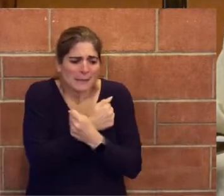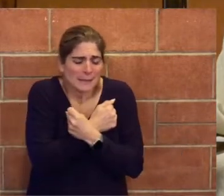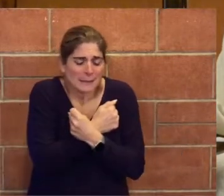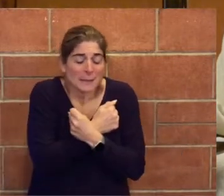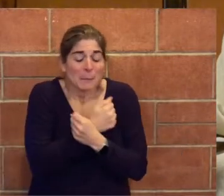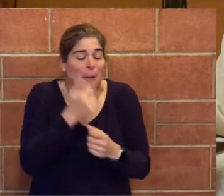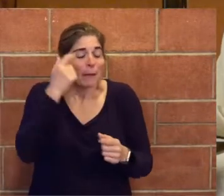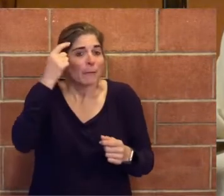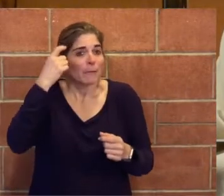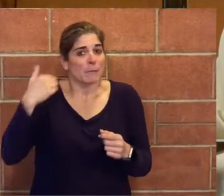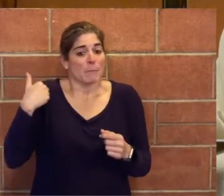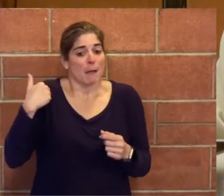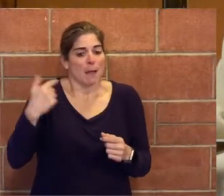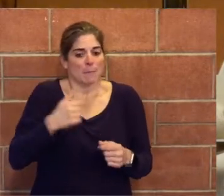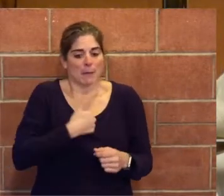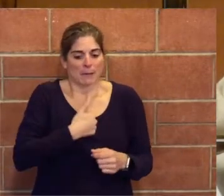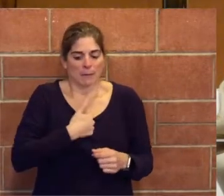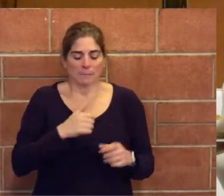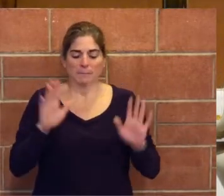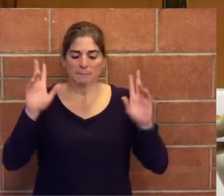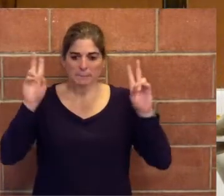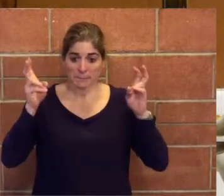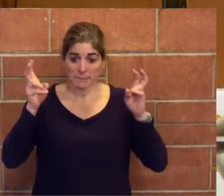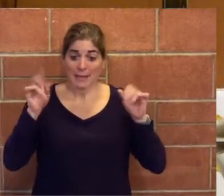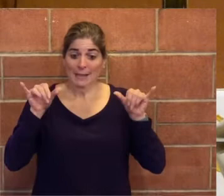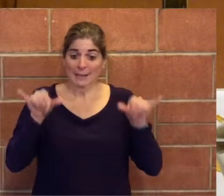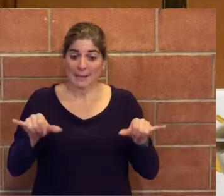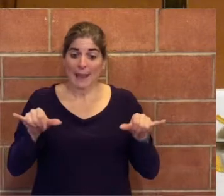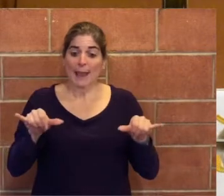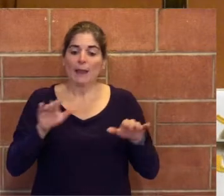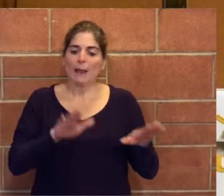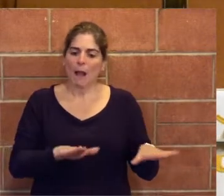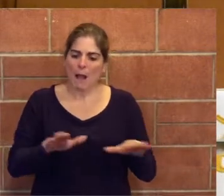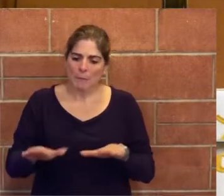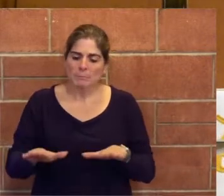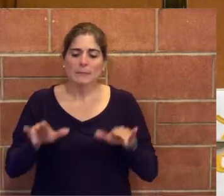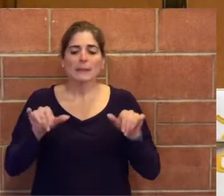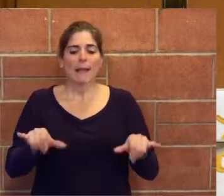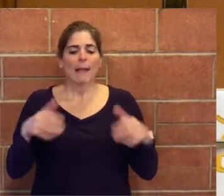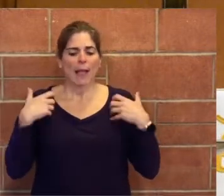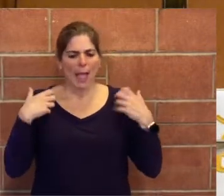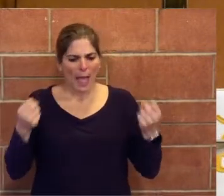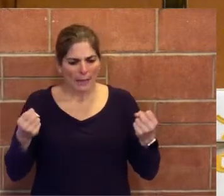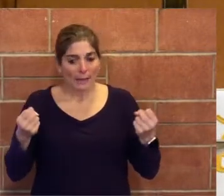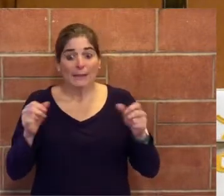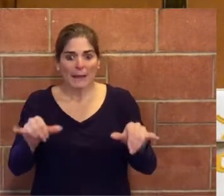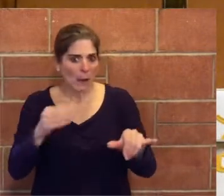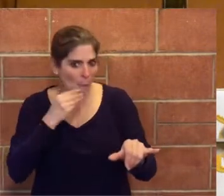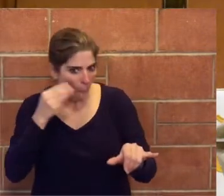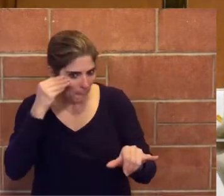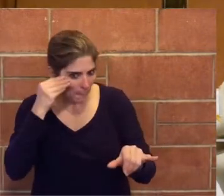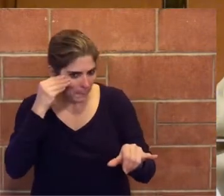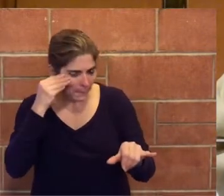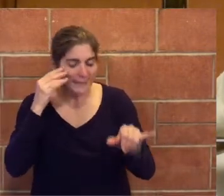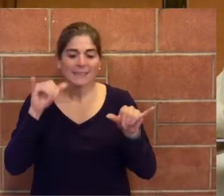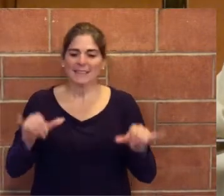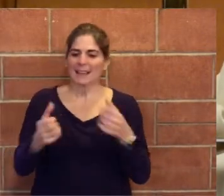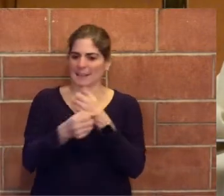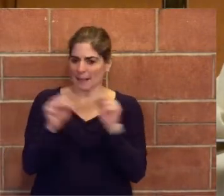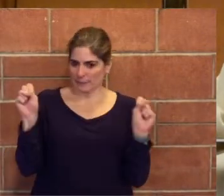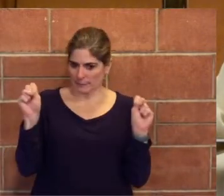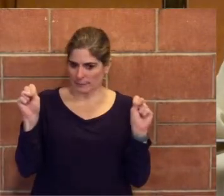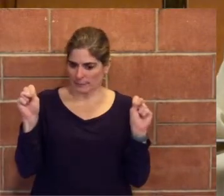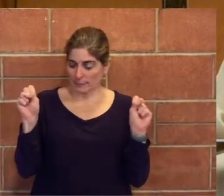contain these words. Stay calm. Stay healthy. Stay home. Stay